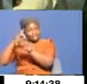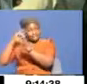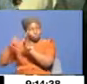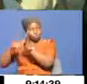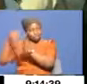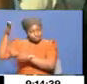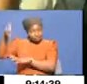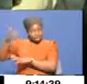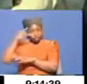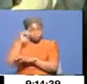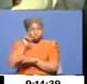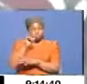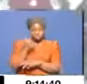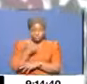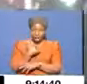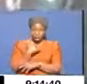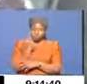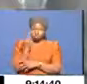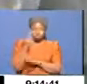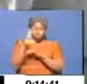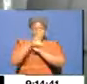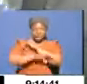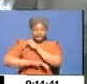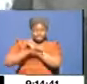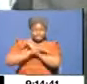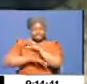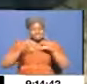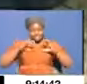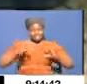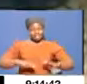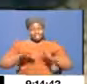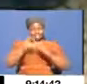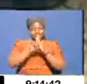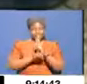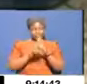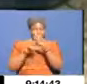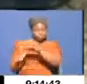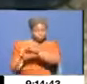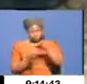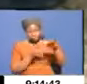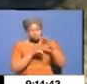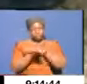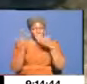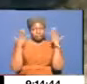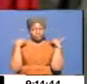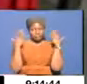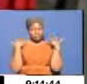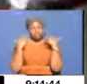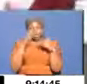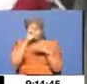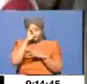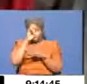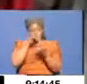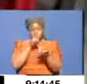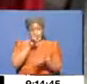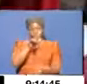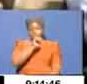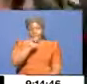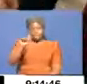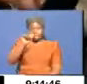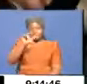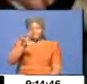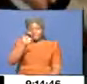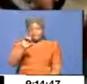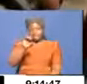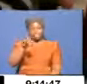na citizenship ya nchi mbili. In Meru, a police officer from Lare Police Station, Igembe North Sub-County, is nursing